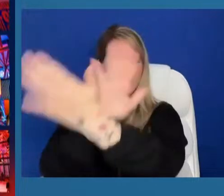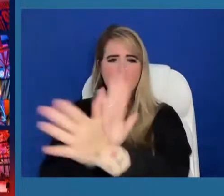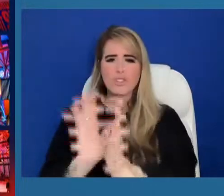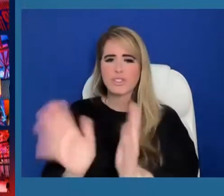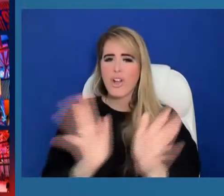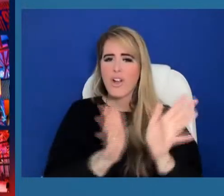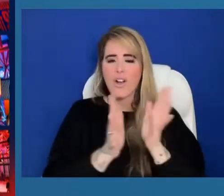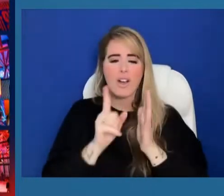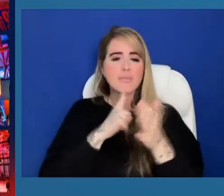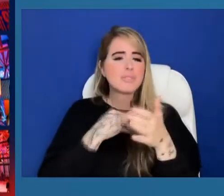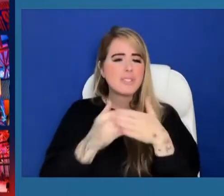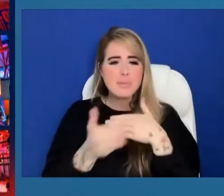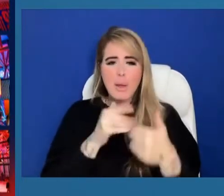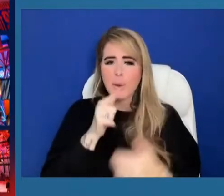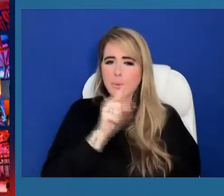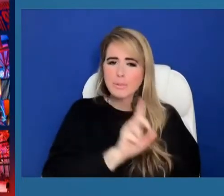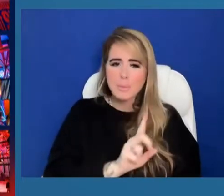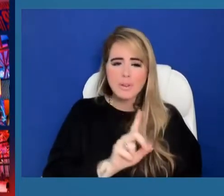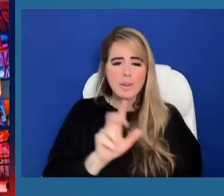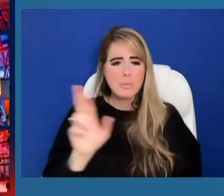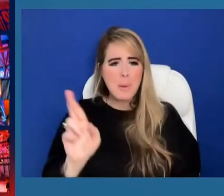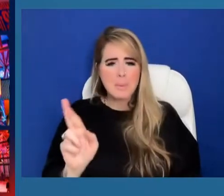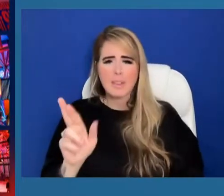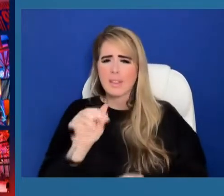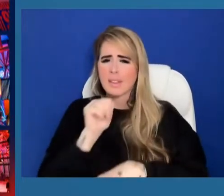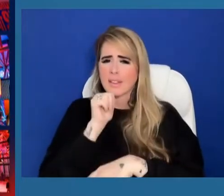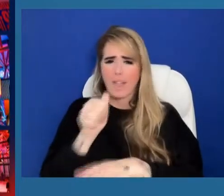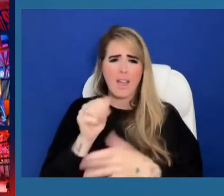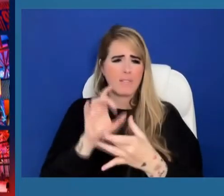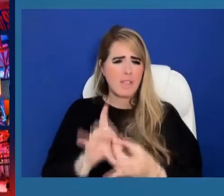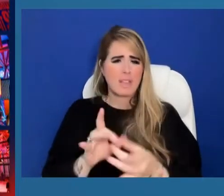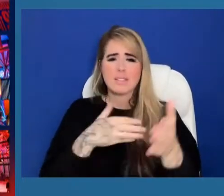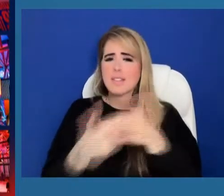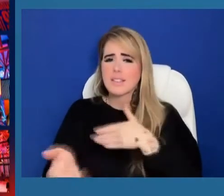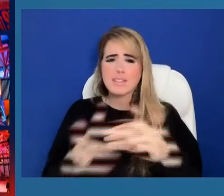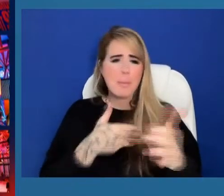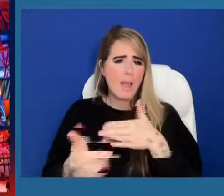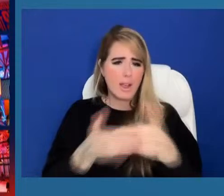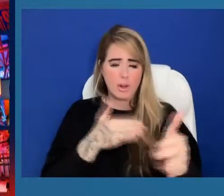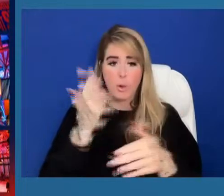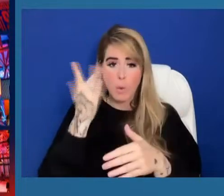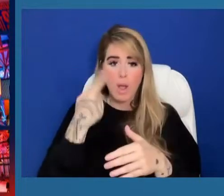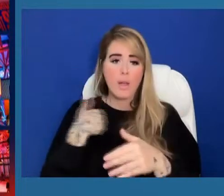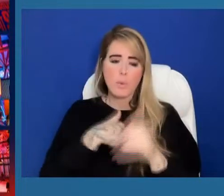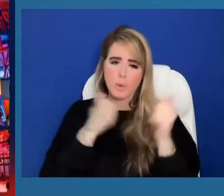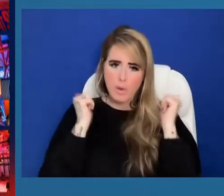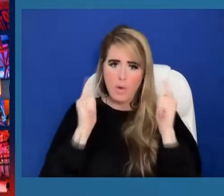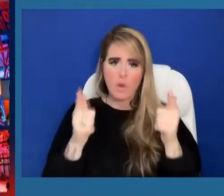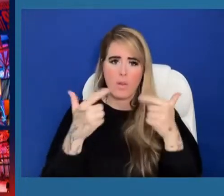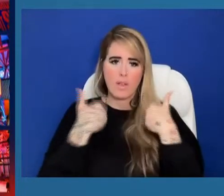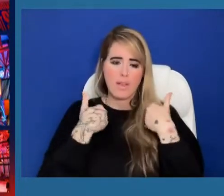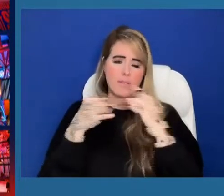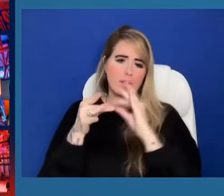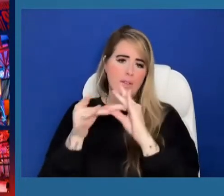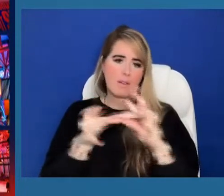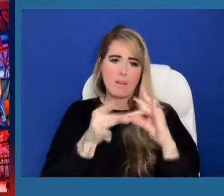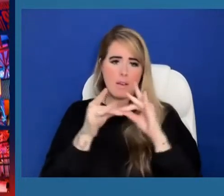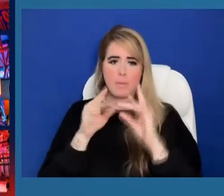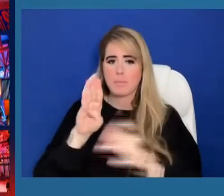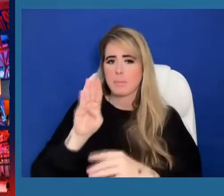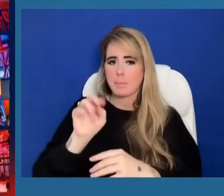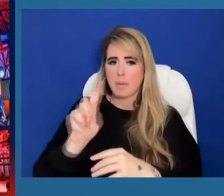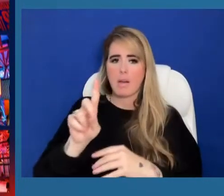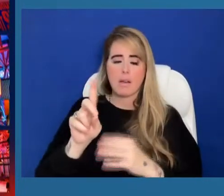matter who's a Democrat, Republican, or non-affiliate. It doesn't matter, because we all have a common bond, and that is our love